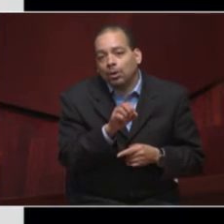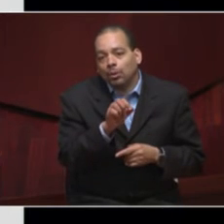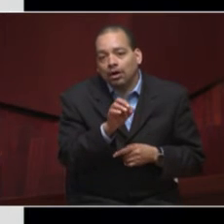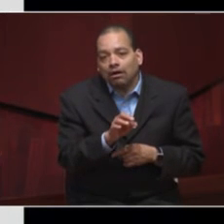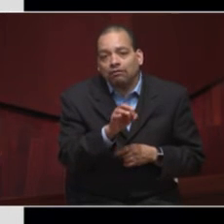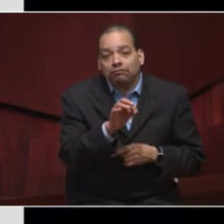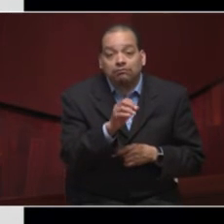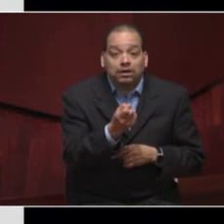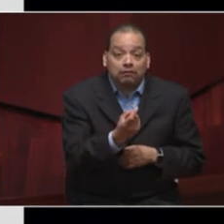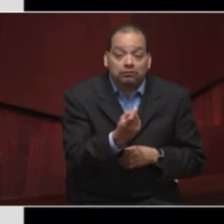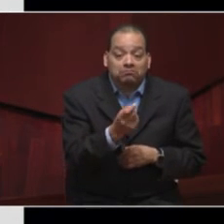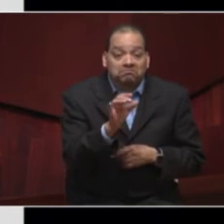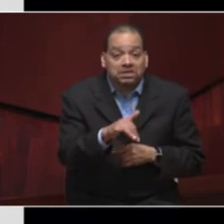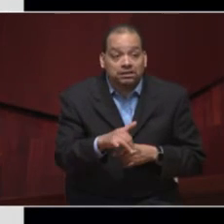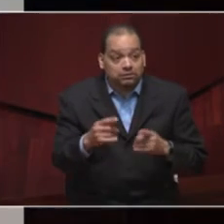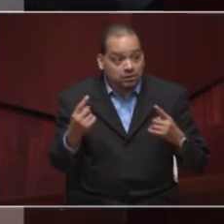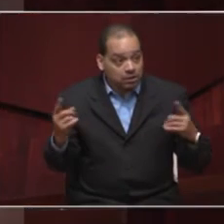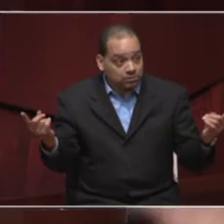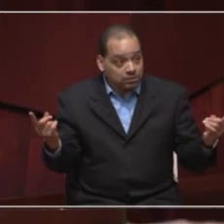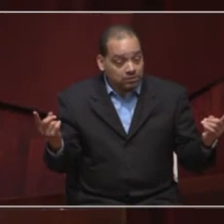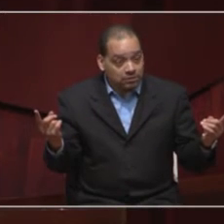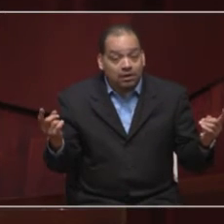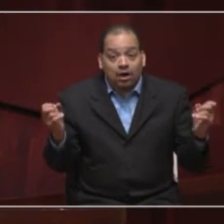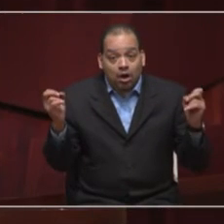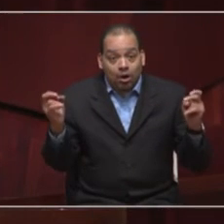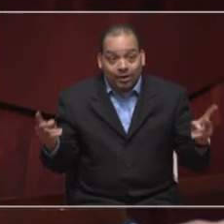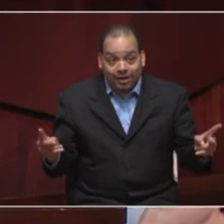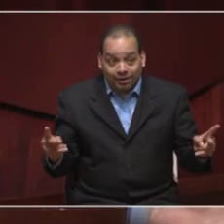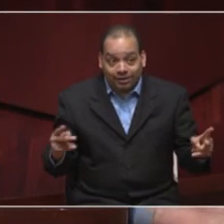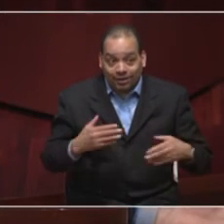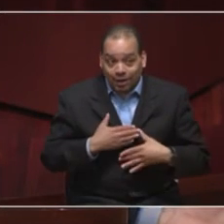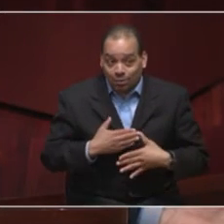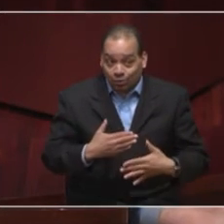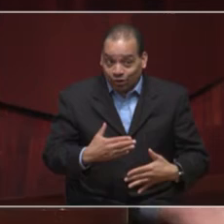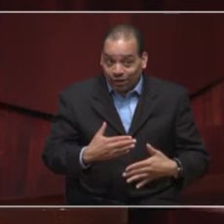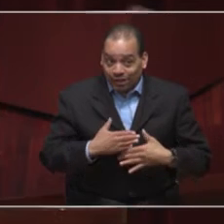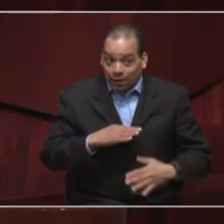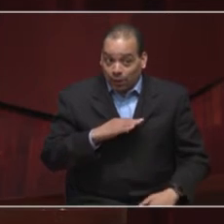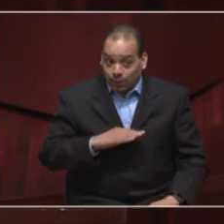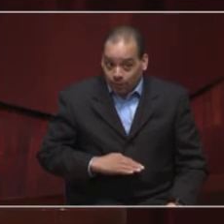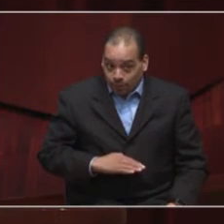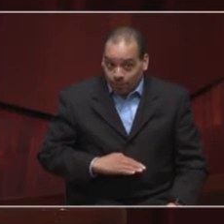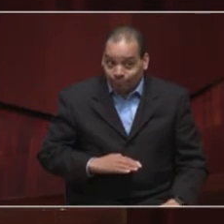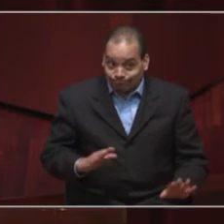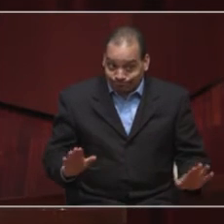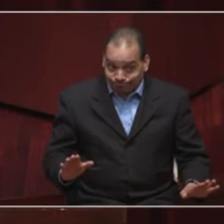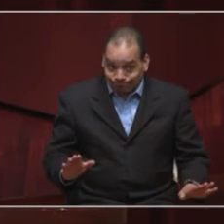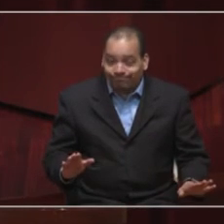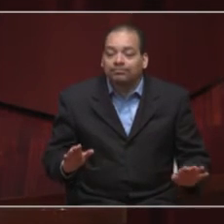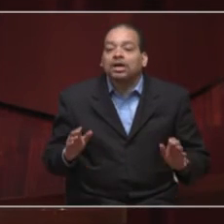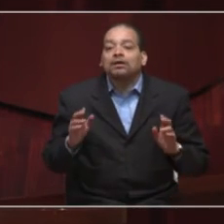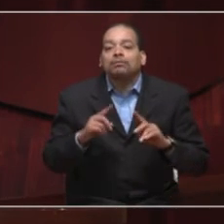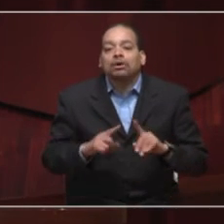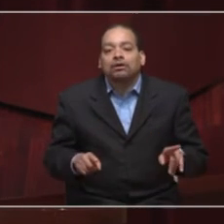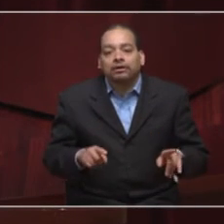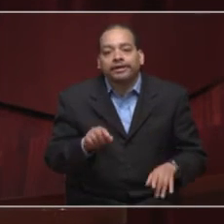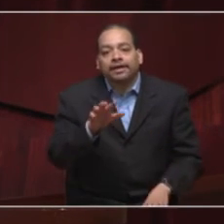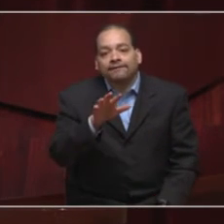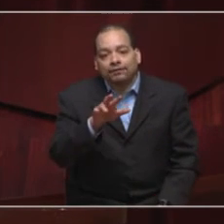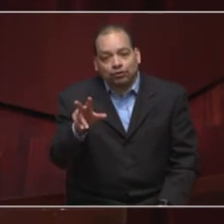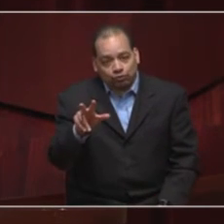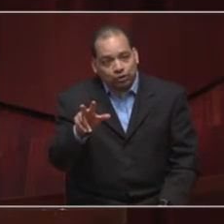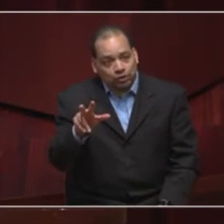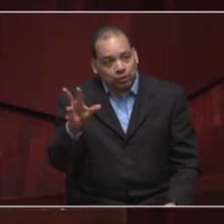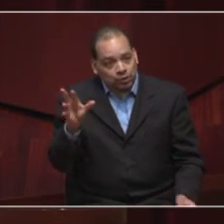huge announcement. Breathe, everybody. It's over. That's it. But, again, 53 agencies